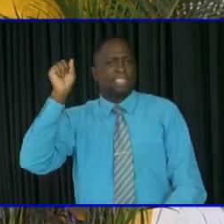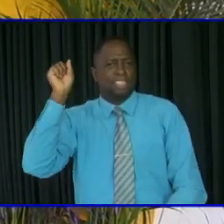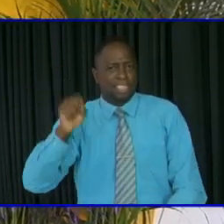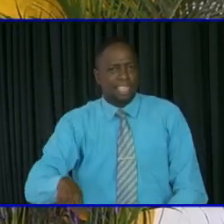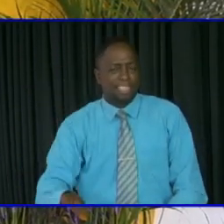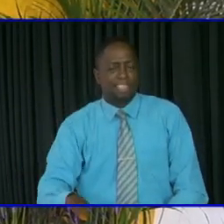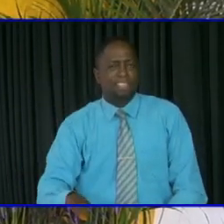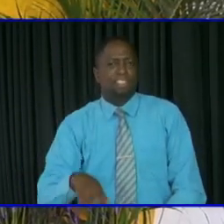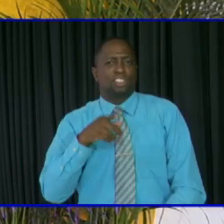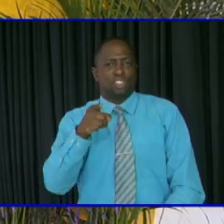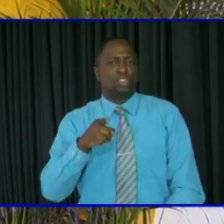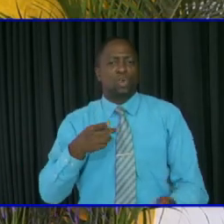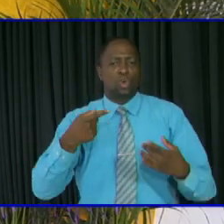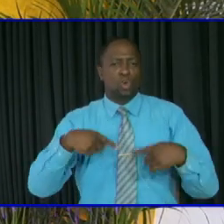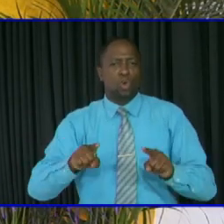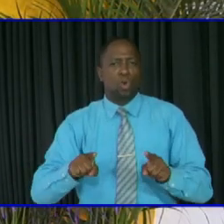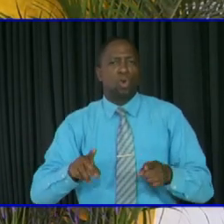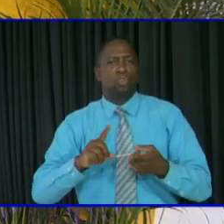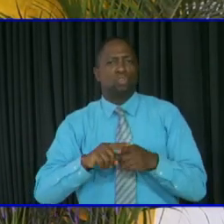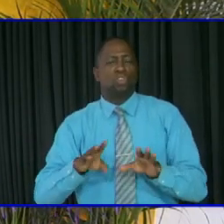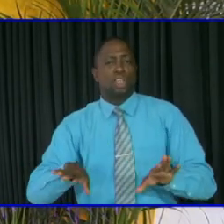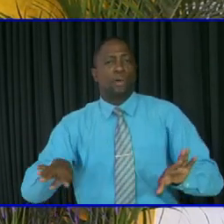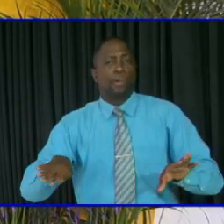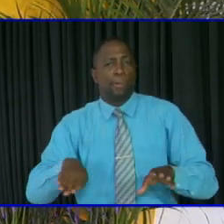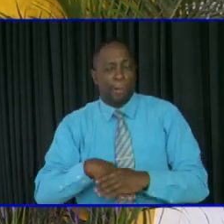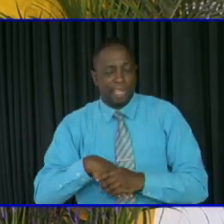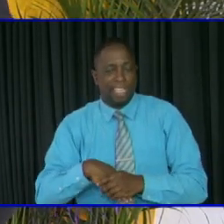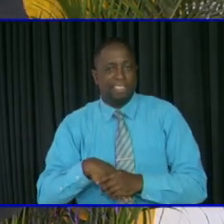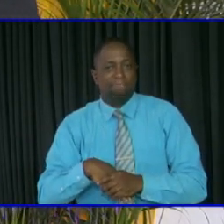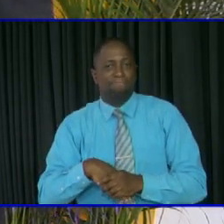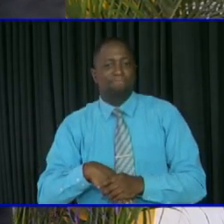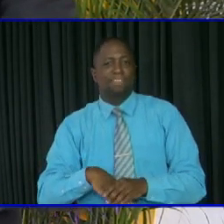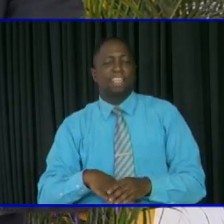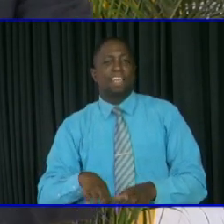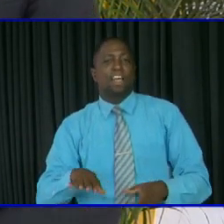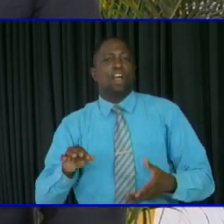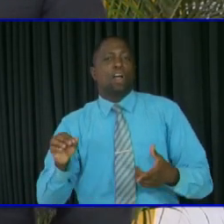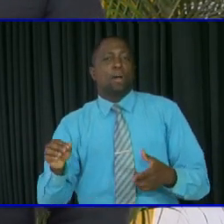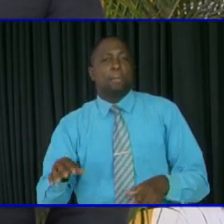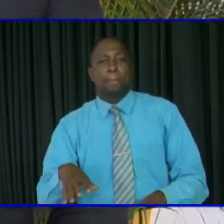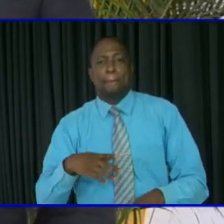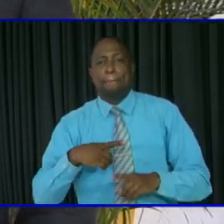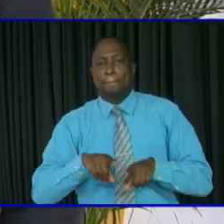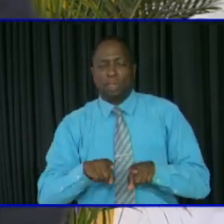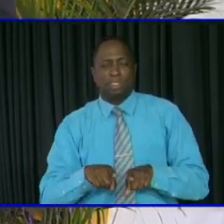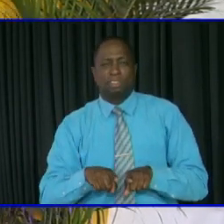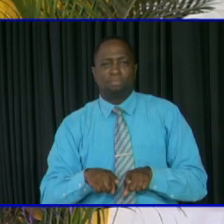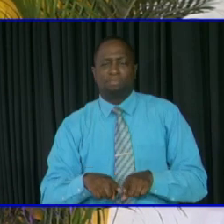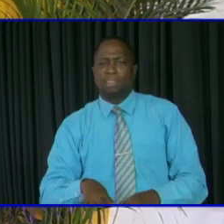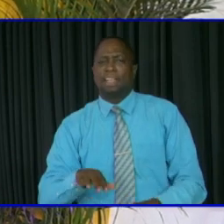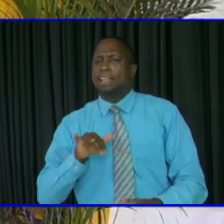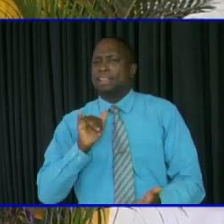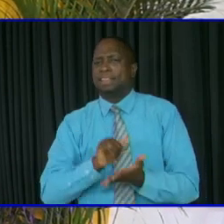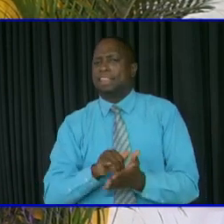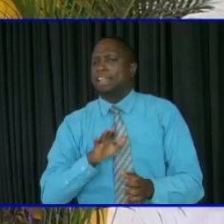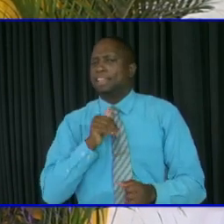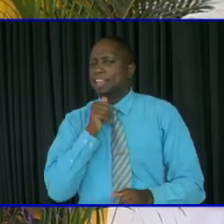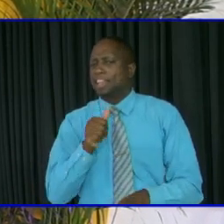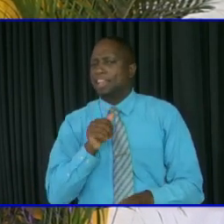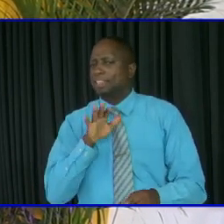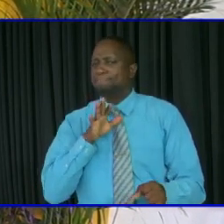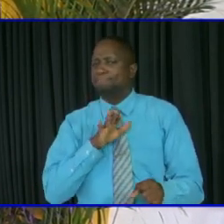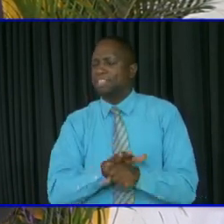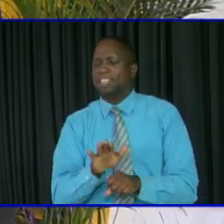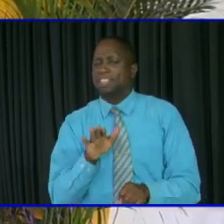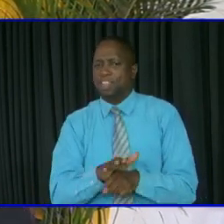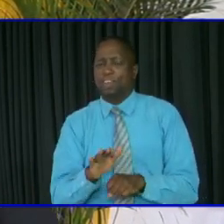party, but you do not make it to the wedding. It's not sufficient to attend the engagement party. You must decide to go to